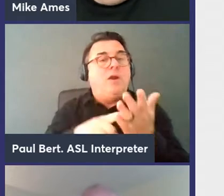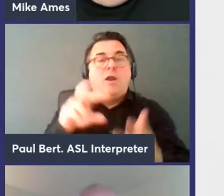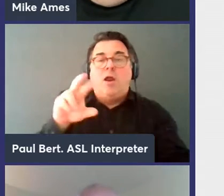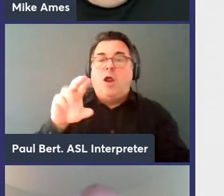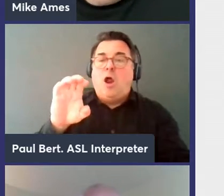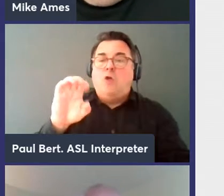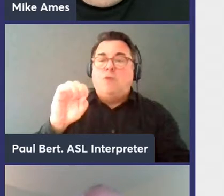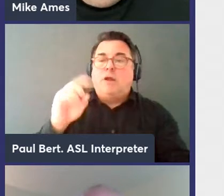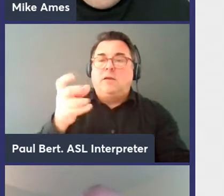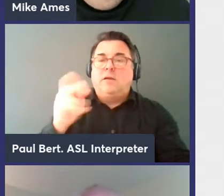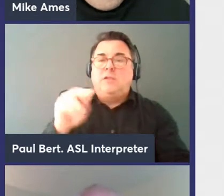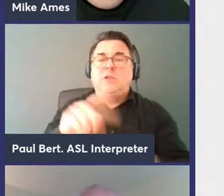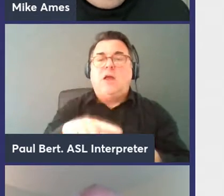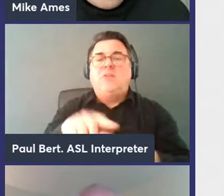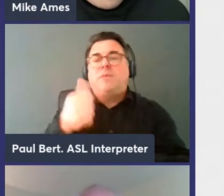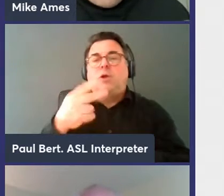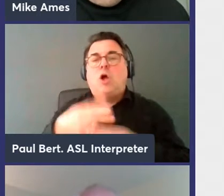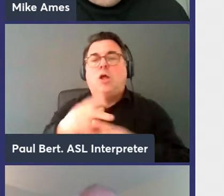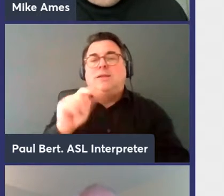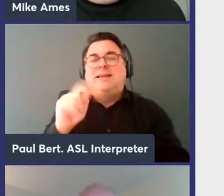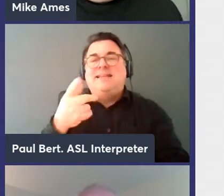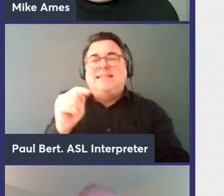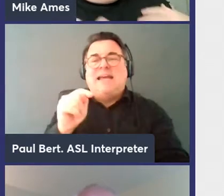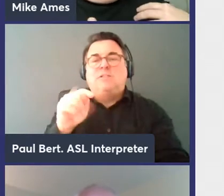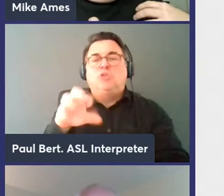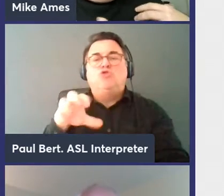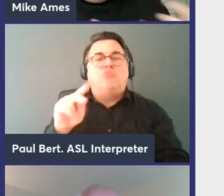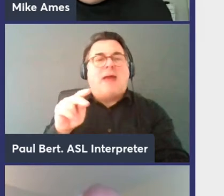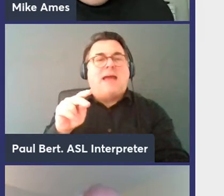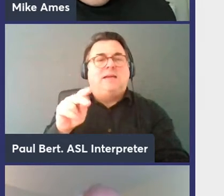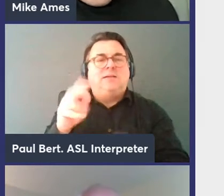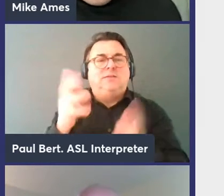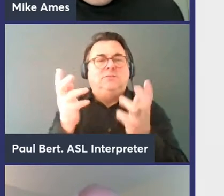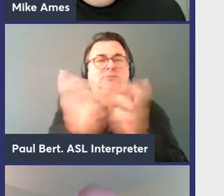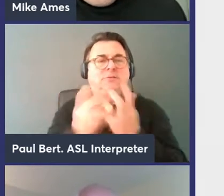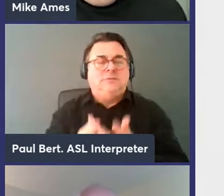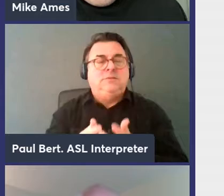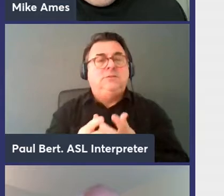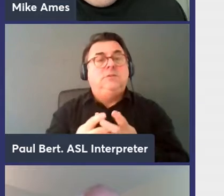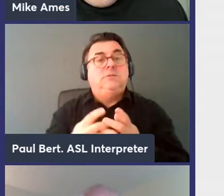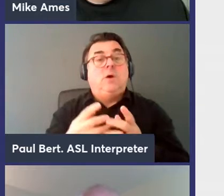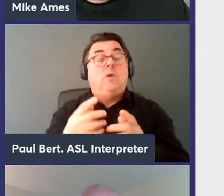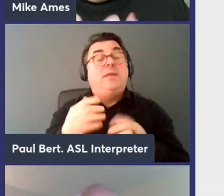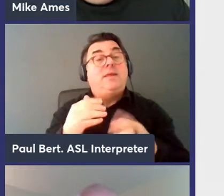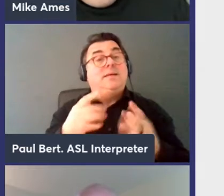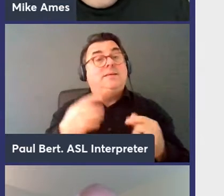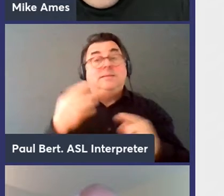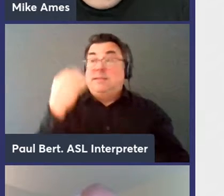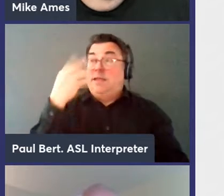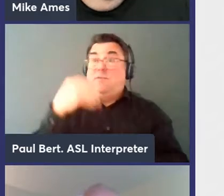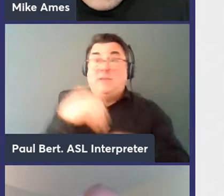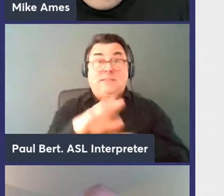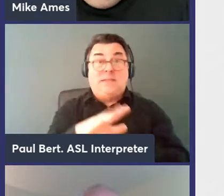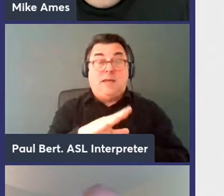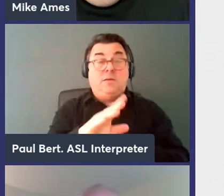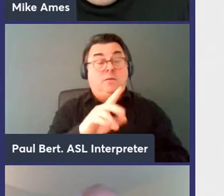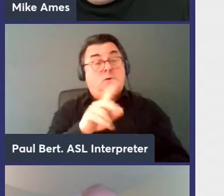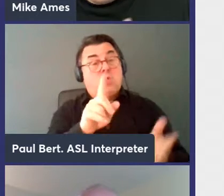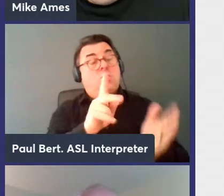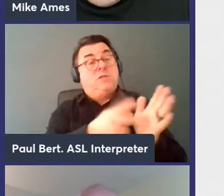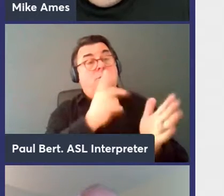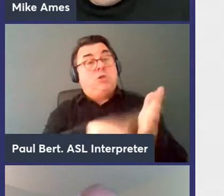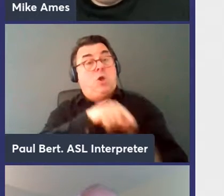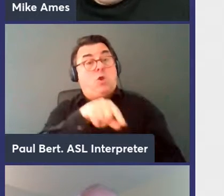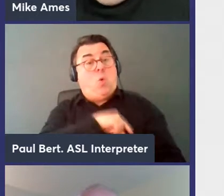another service called Text Track. But what we'll do is, the user will submit a selfie. We'll validate the quality of the selfie.